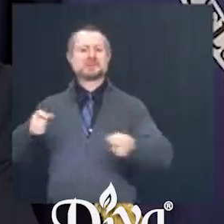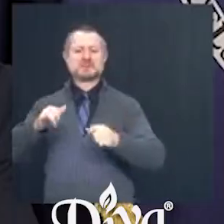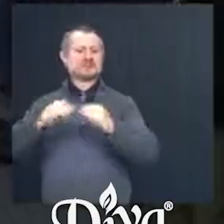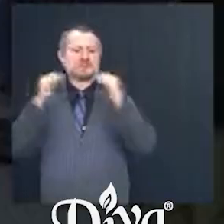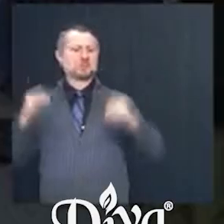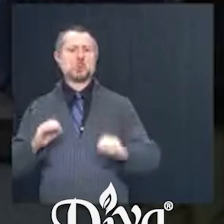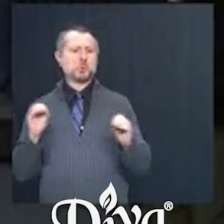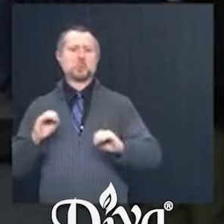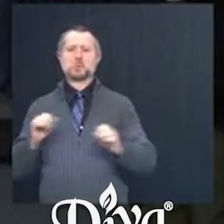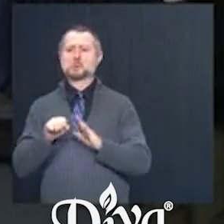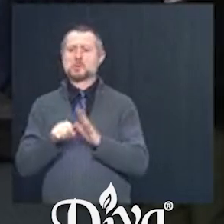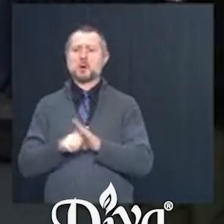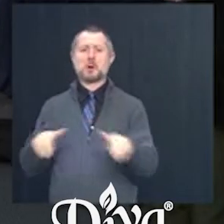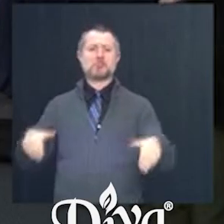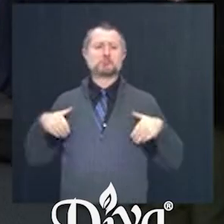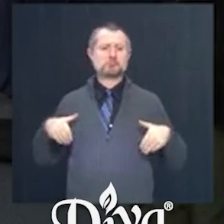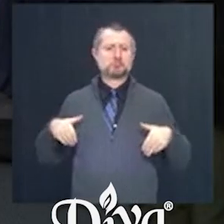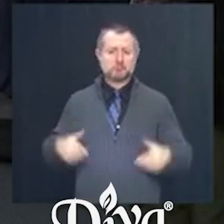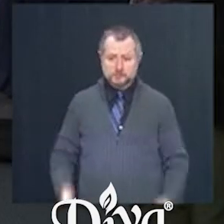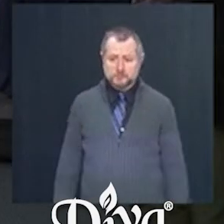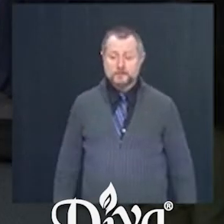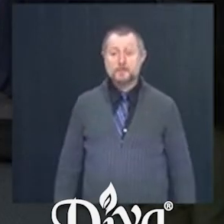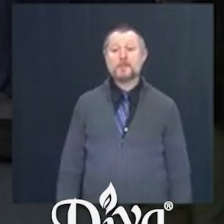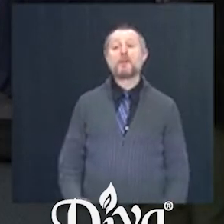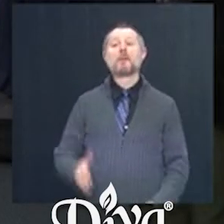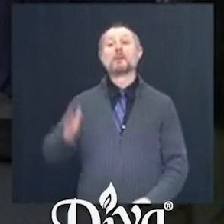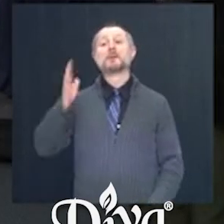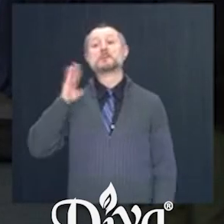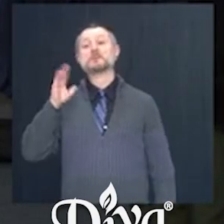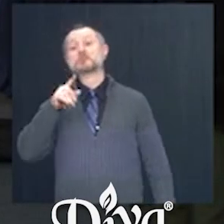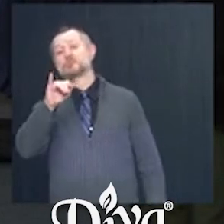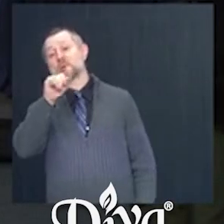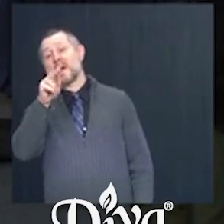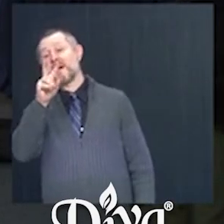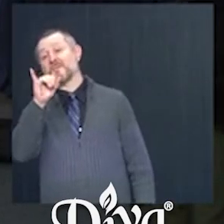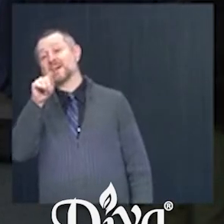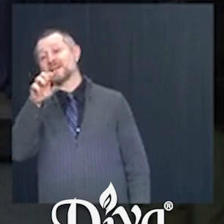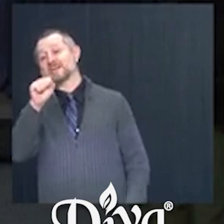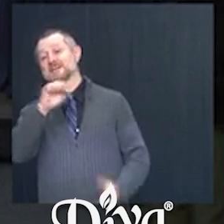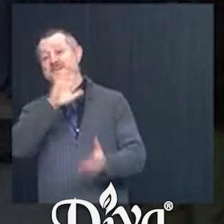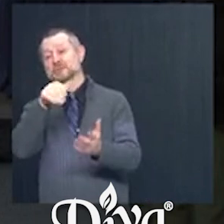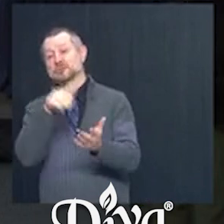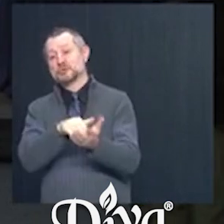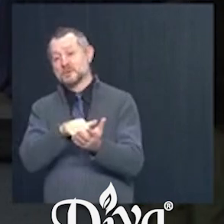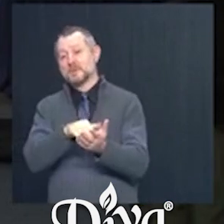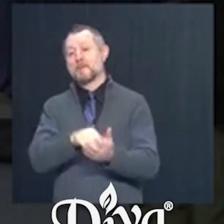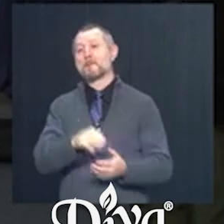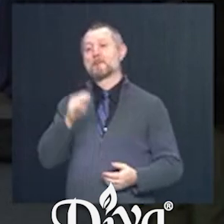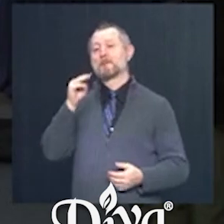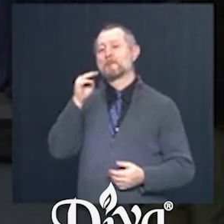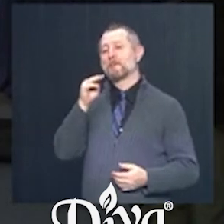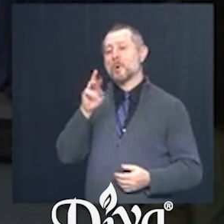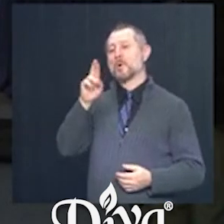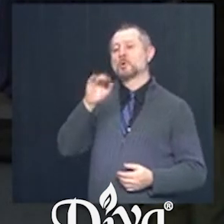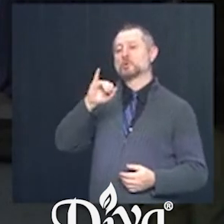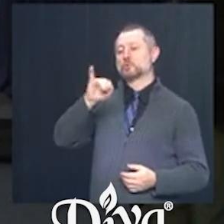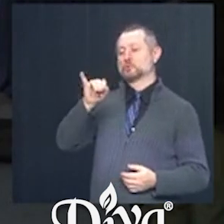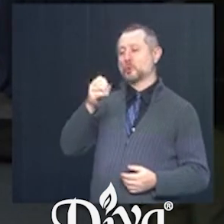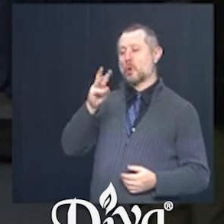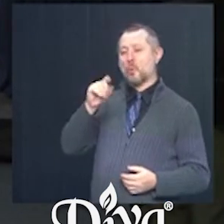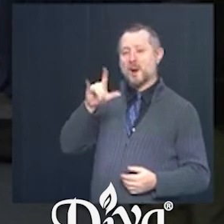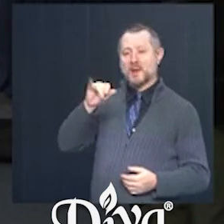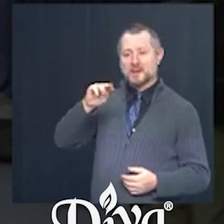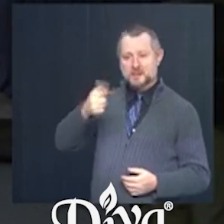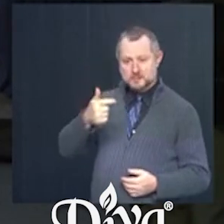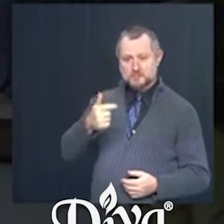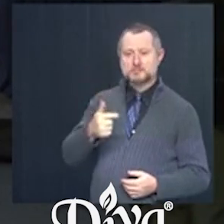I remember the press conference you had at the Javits Center where Mr. Dowling and Mr. Rasky were there. You're talking about this management system. Was that at the point